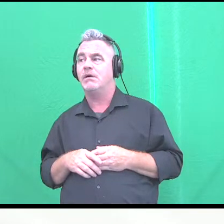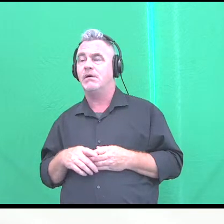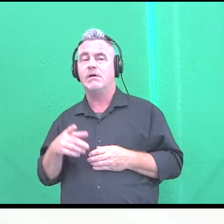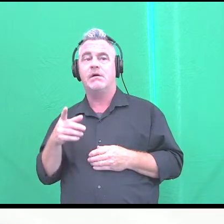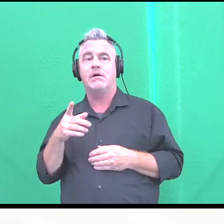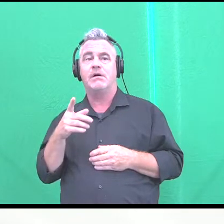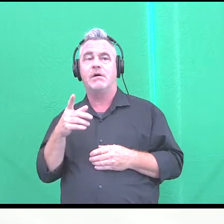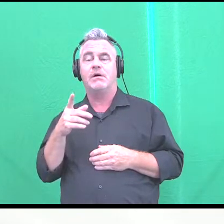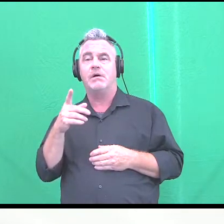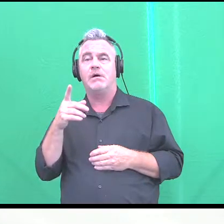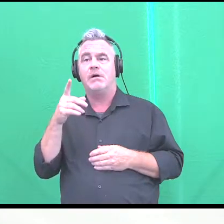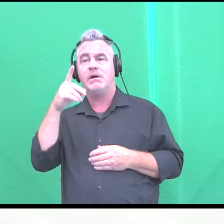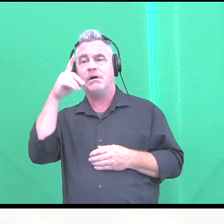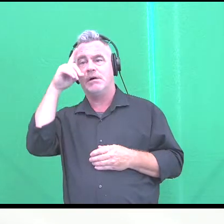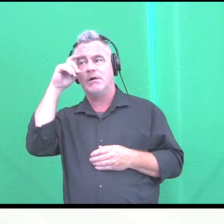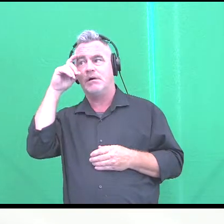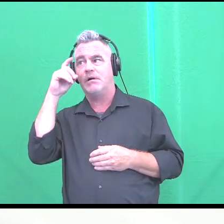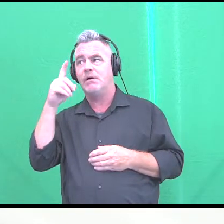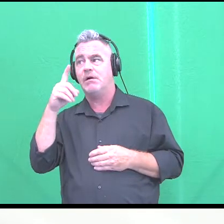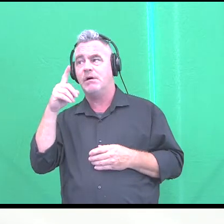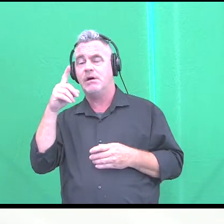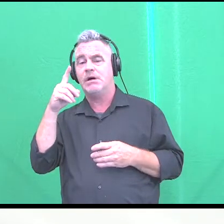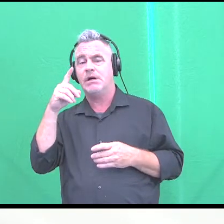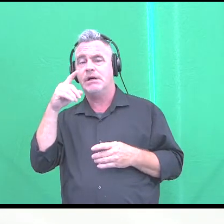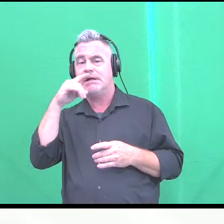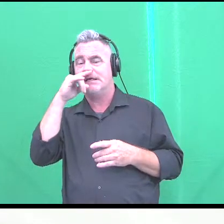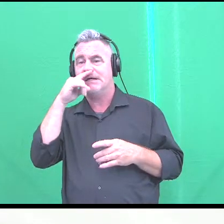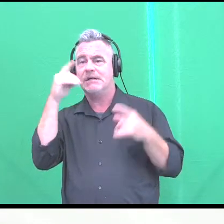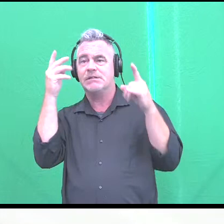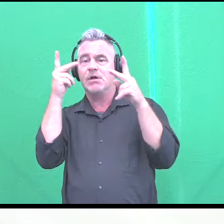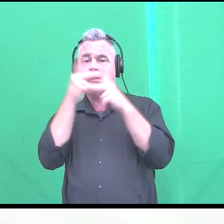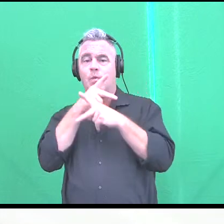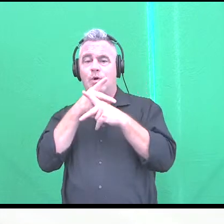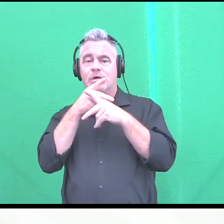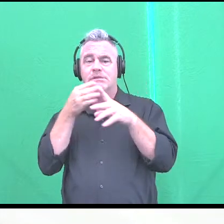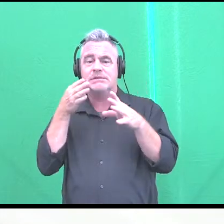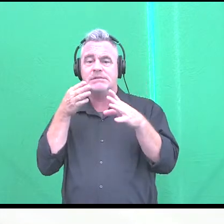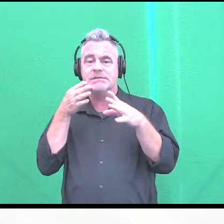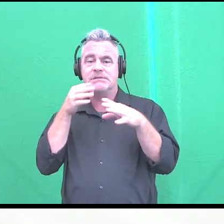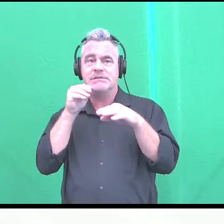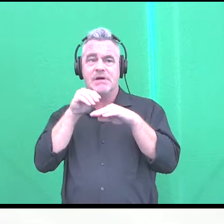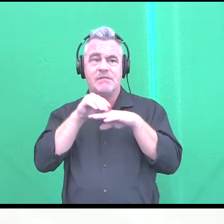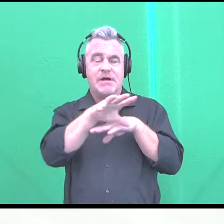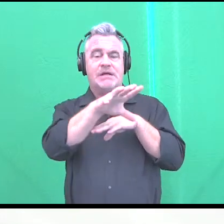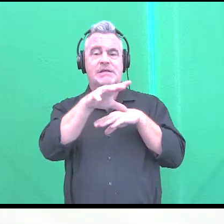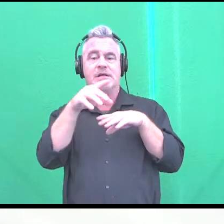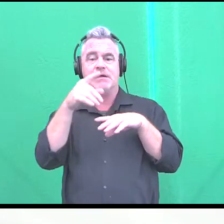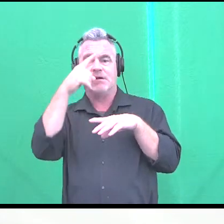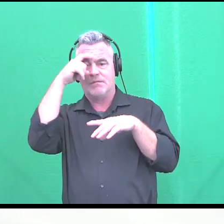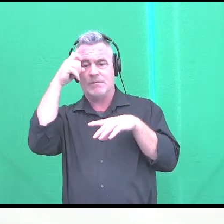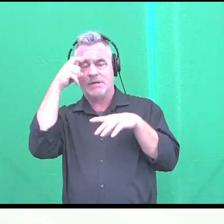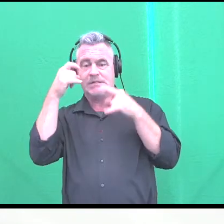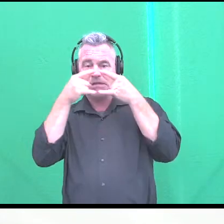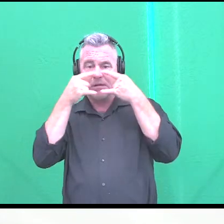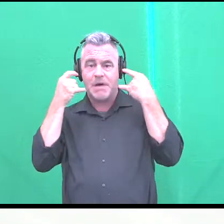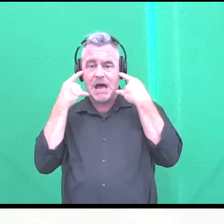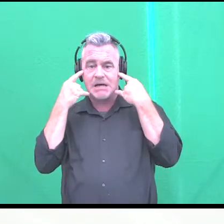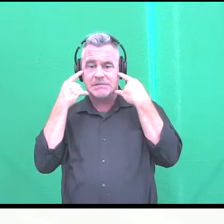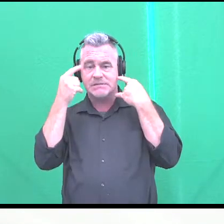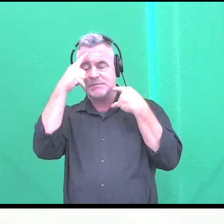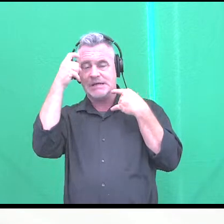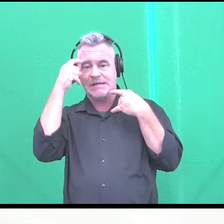Basically, children are the worst affected by the masks because they're developing human beings. As a nurse,